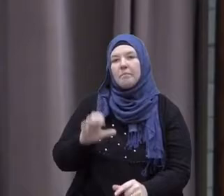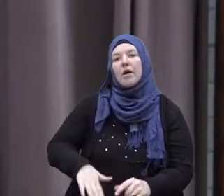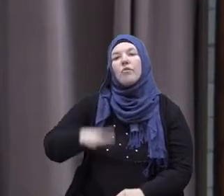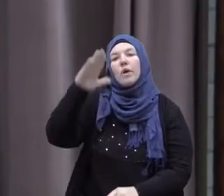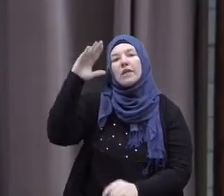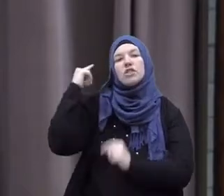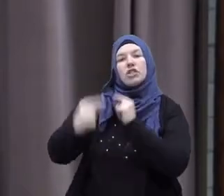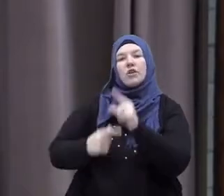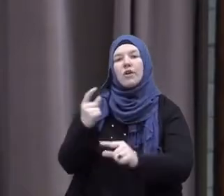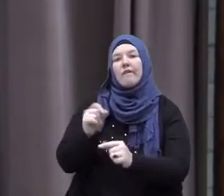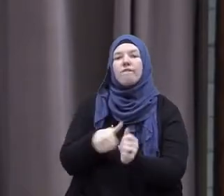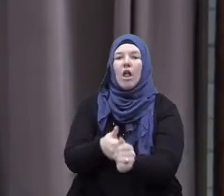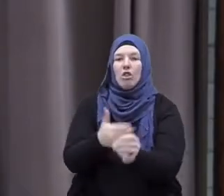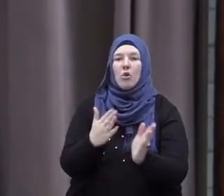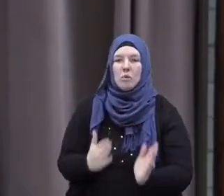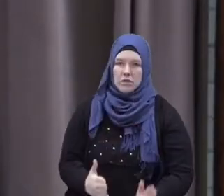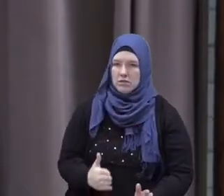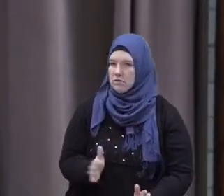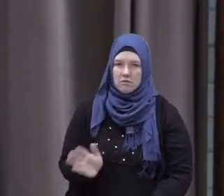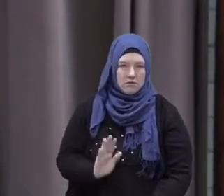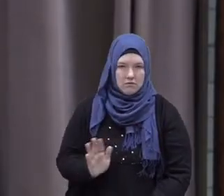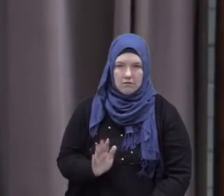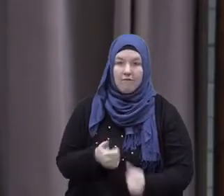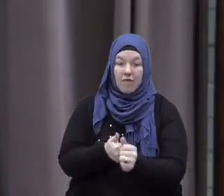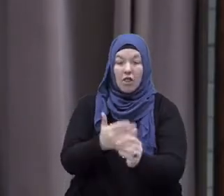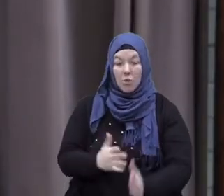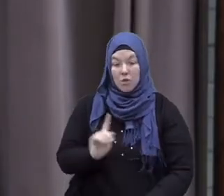raising a generation of followers.